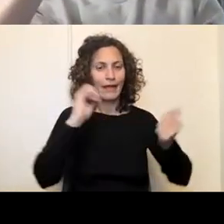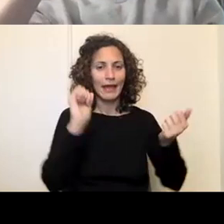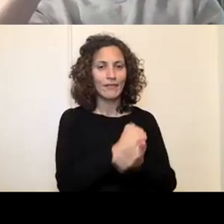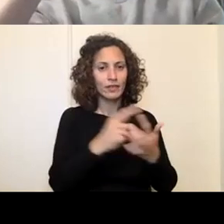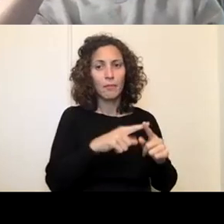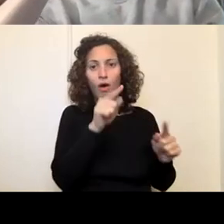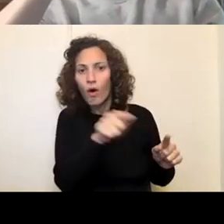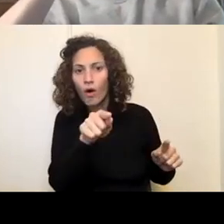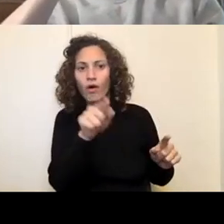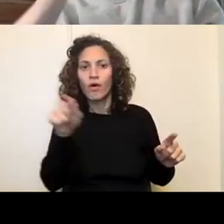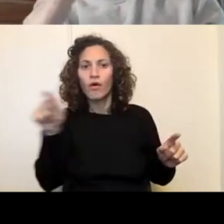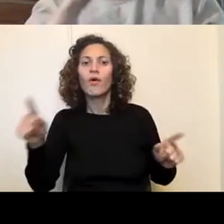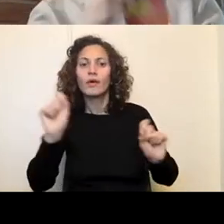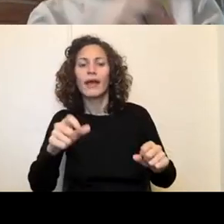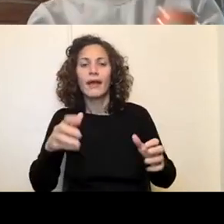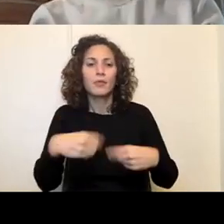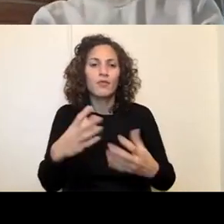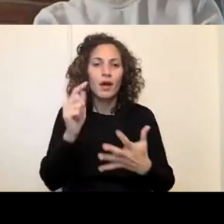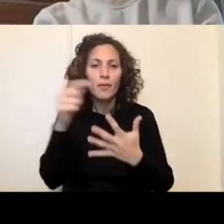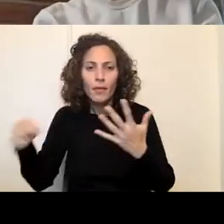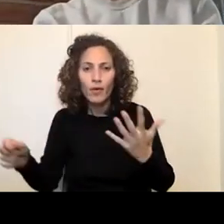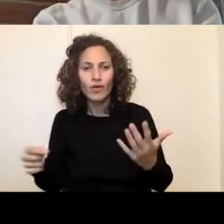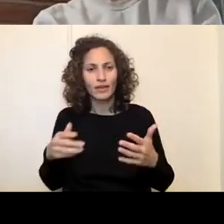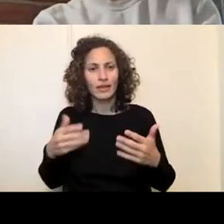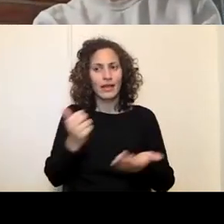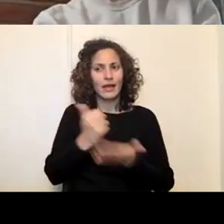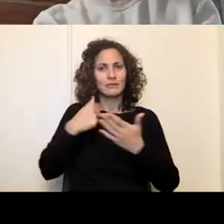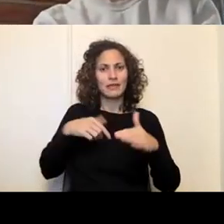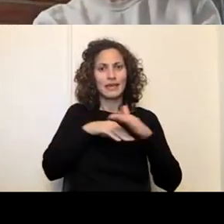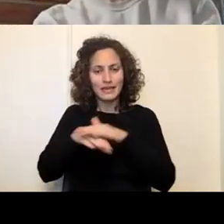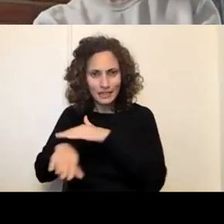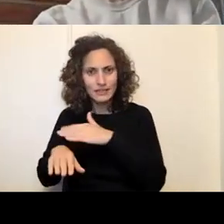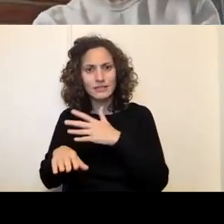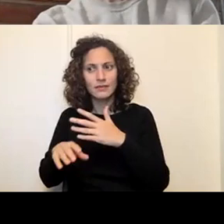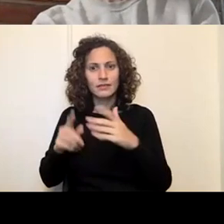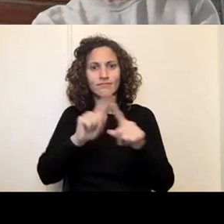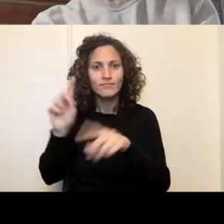access all the different forms of intimacy that I want and need without burning out one partner.